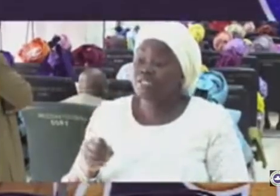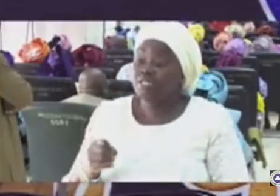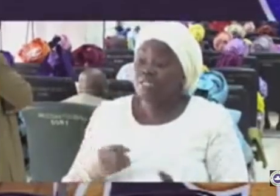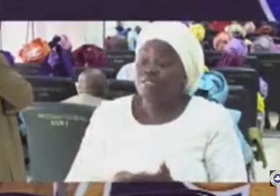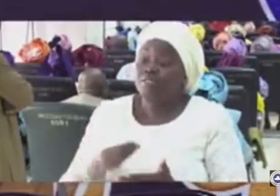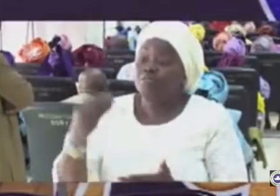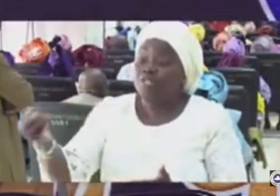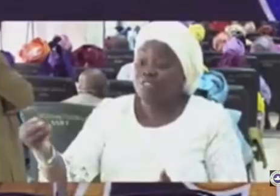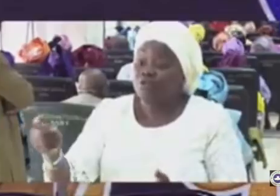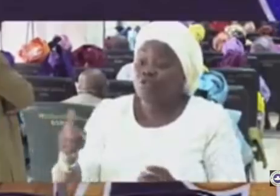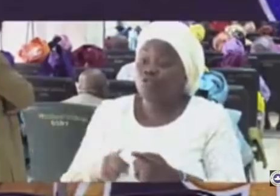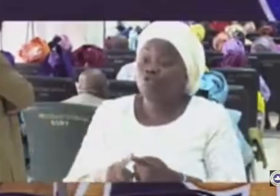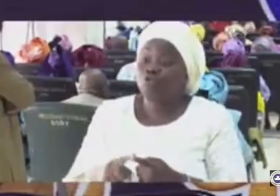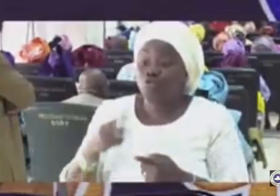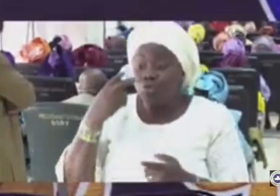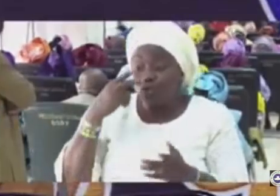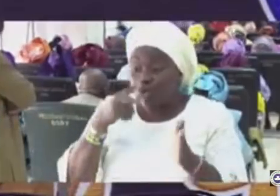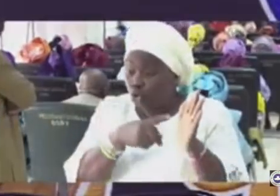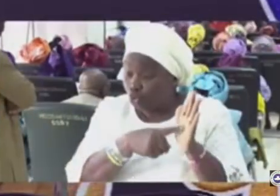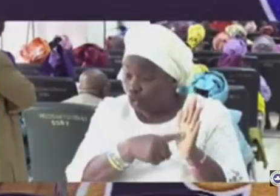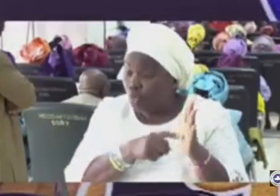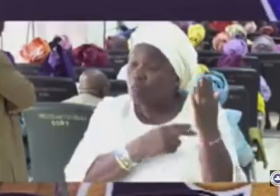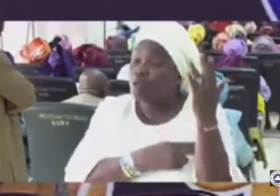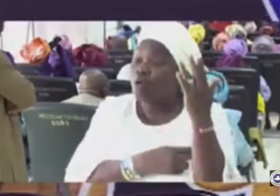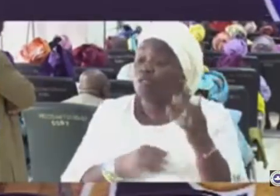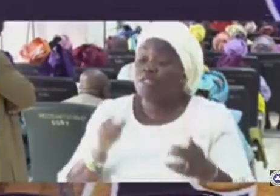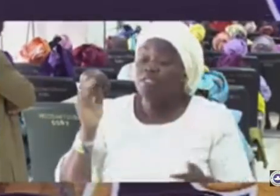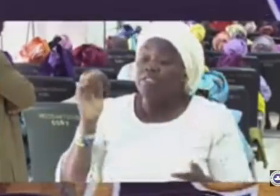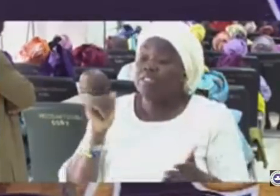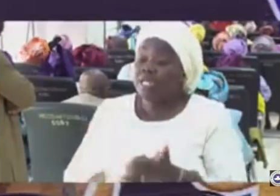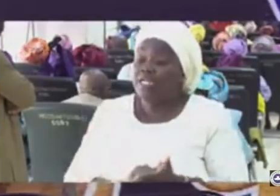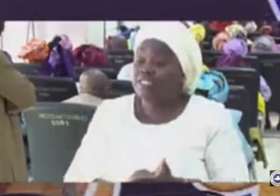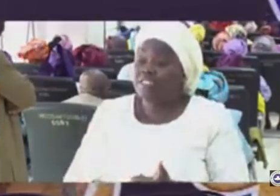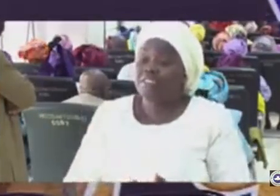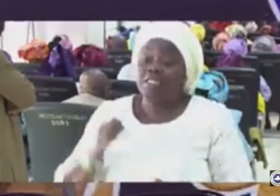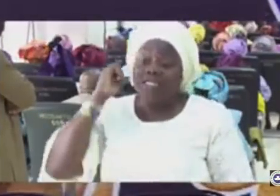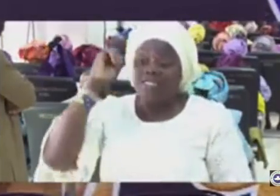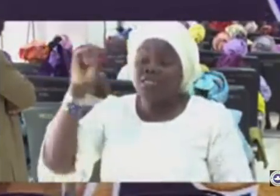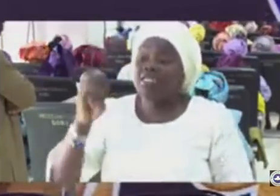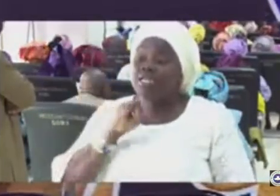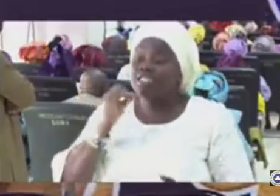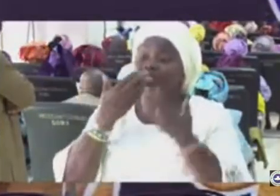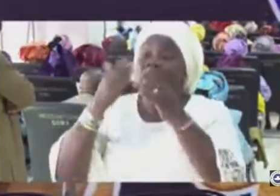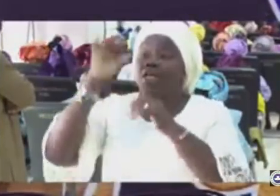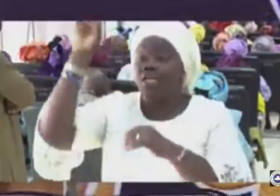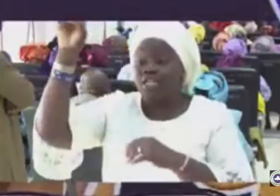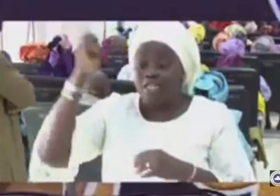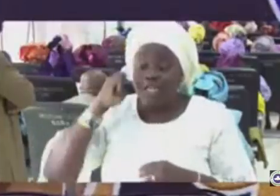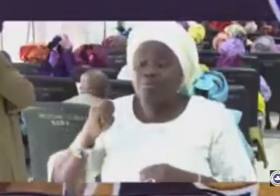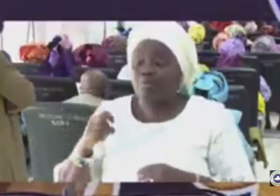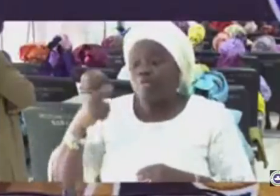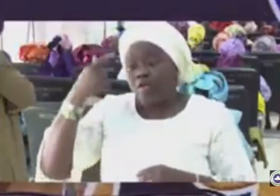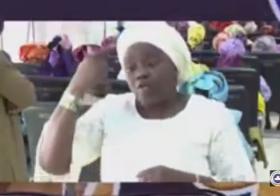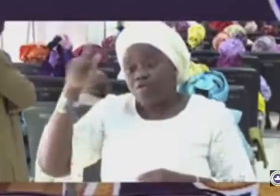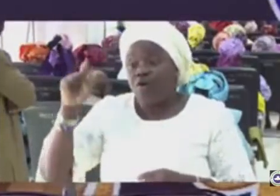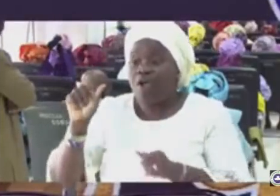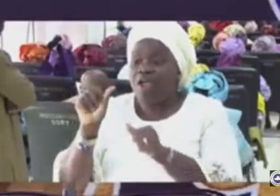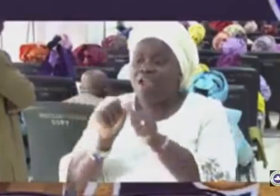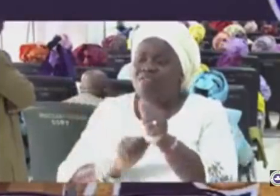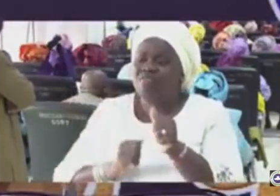to God. He wasn't stingy at all. He was over generous when it comes